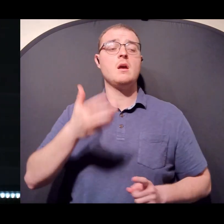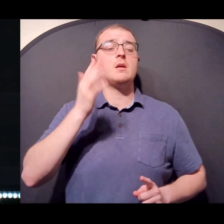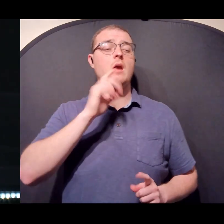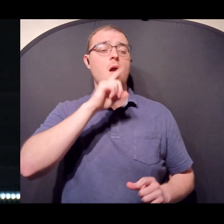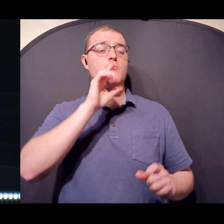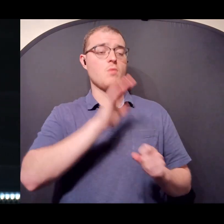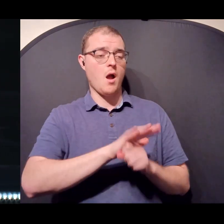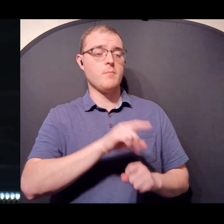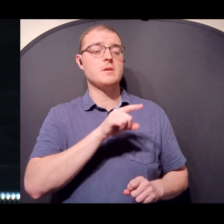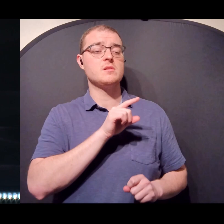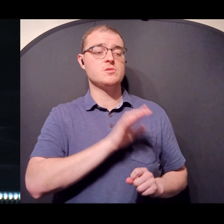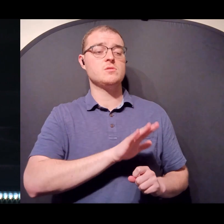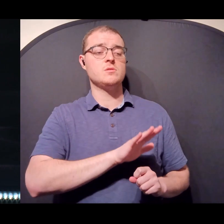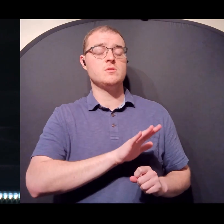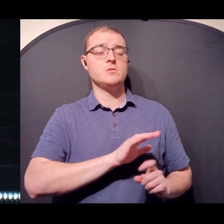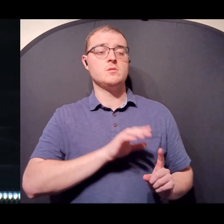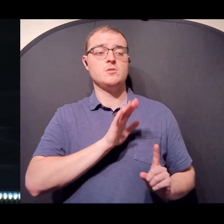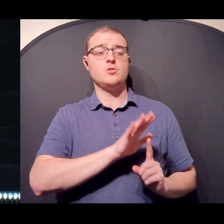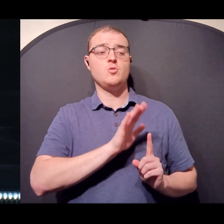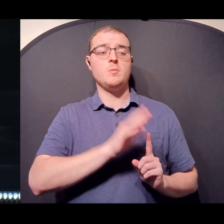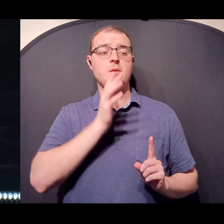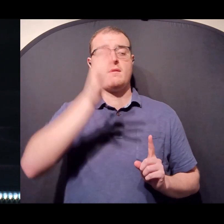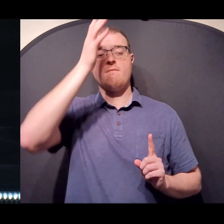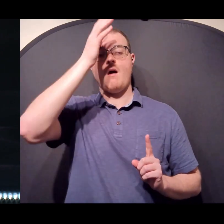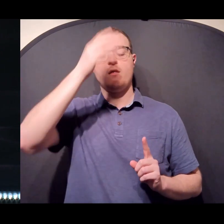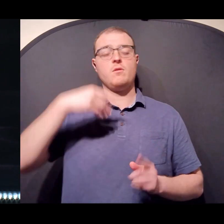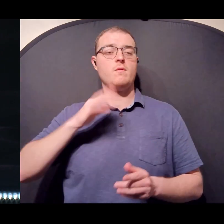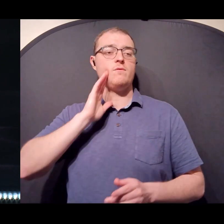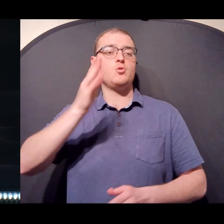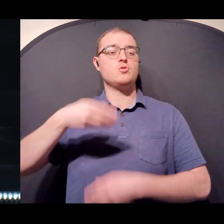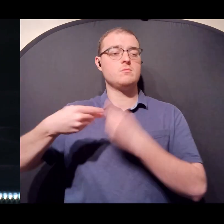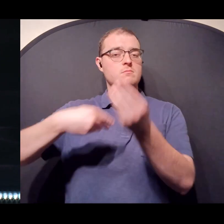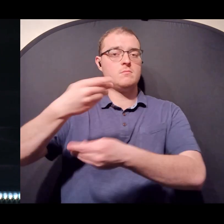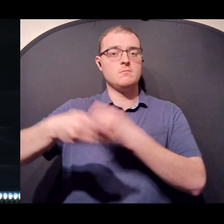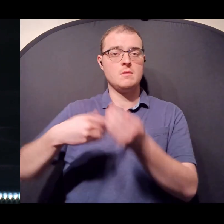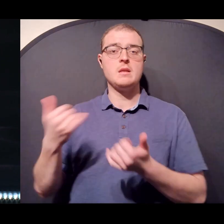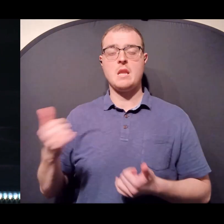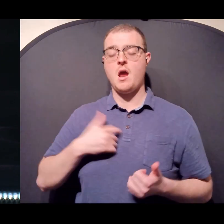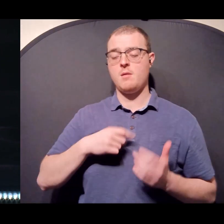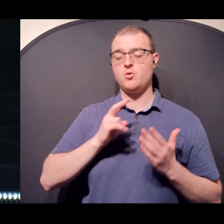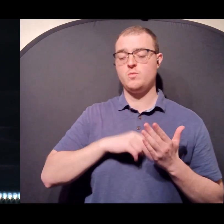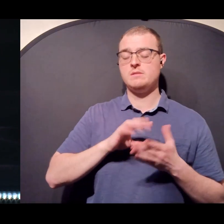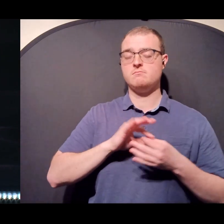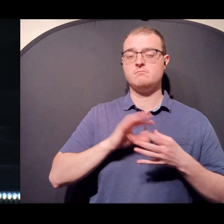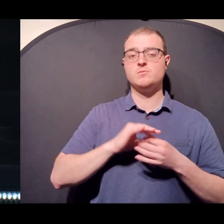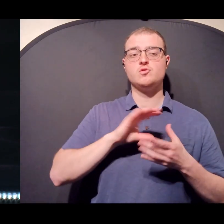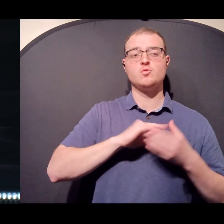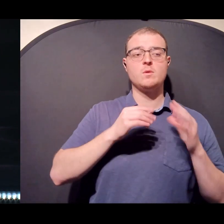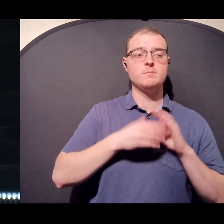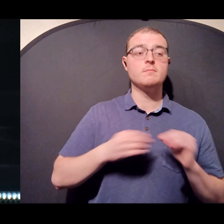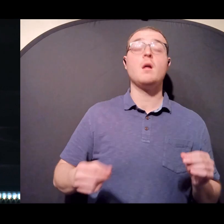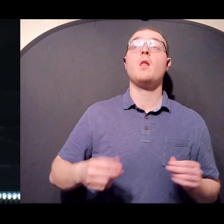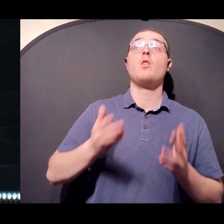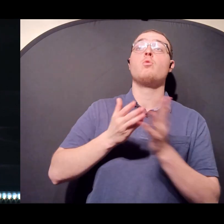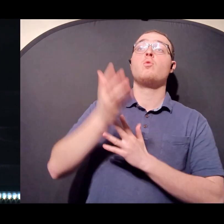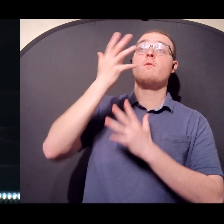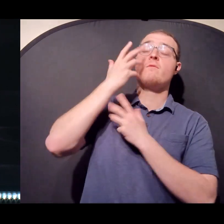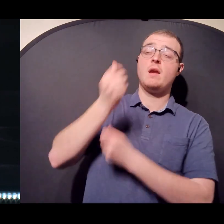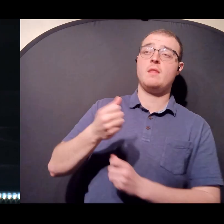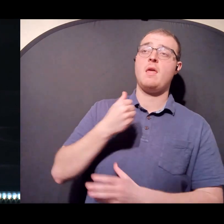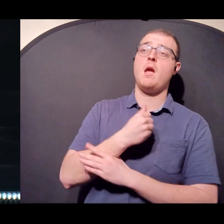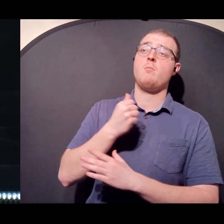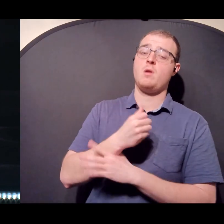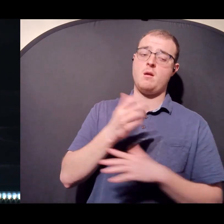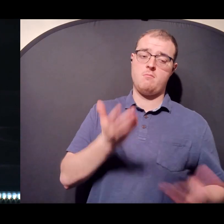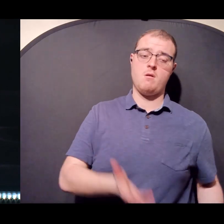future generations to come. I want to read you the story quickly in 11. Hebrews 11, 17, it says, it was by faith